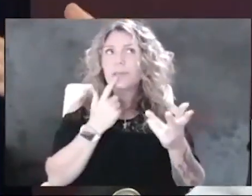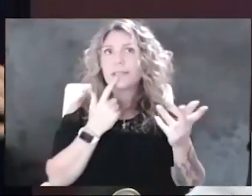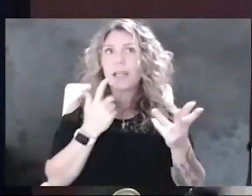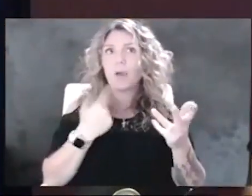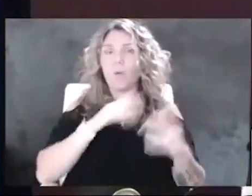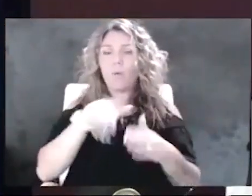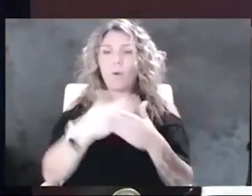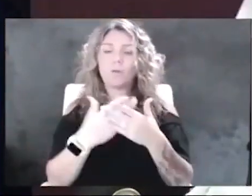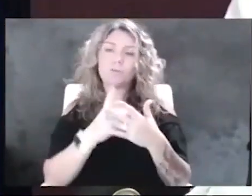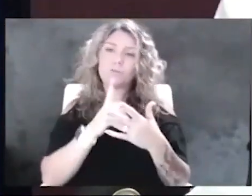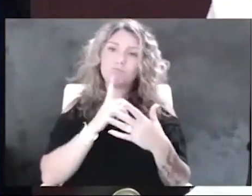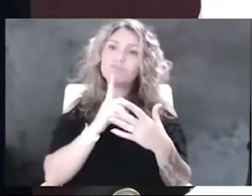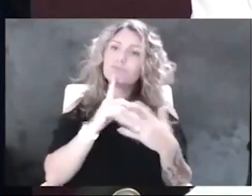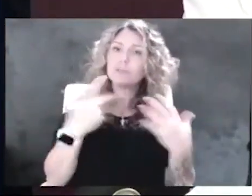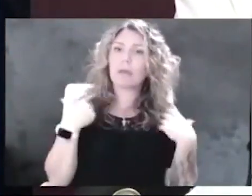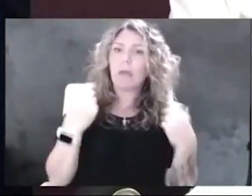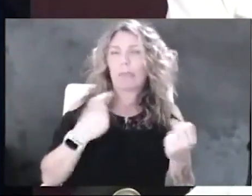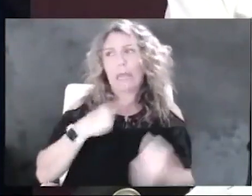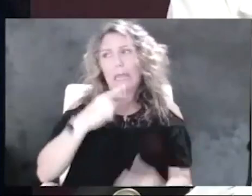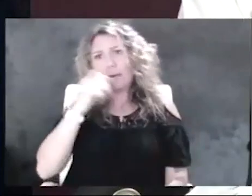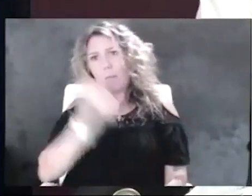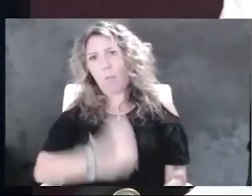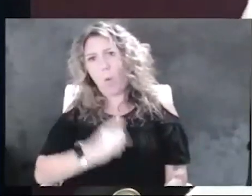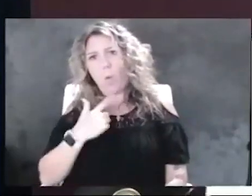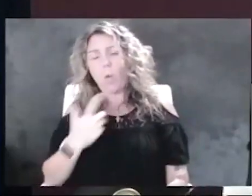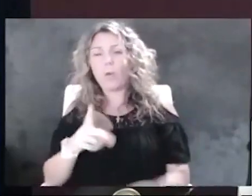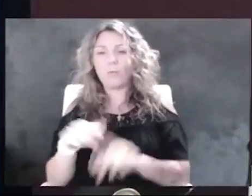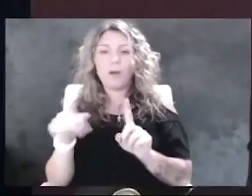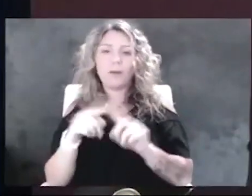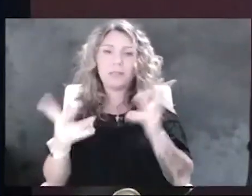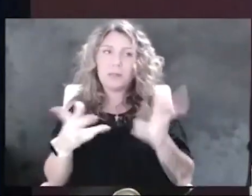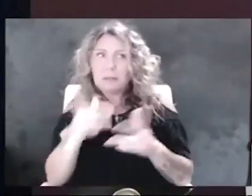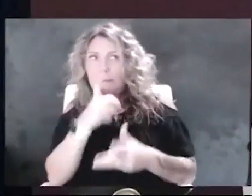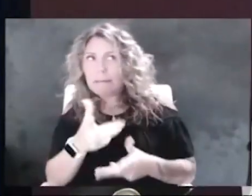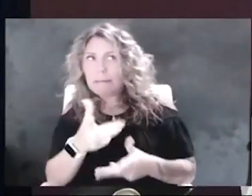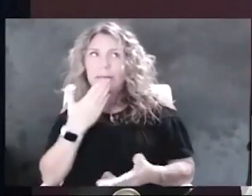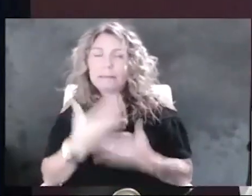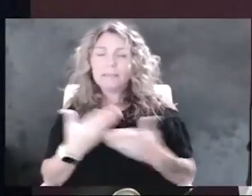I'm the old guy here, so maybe that's not applicable. But